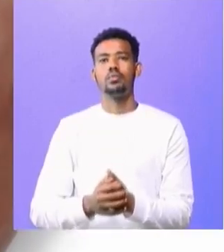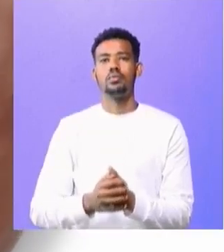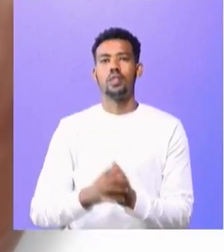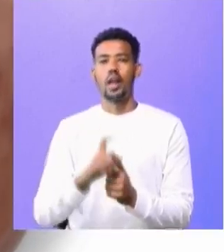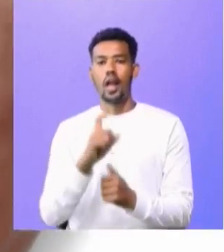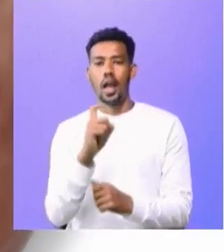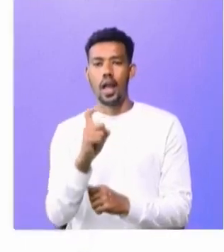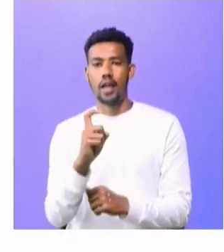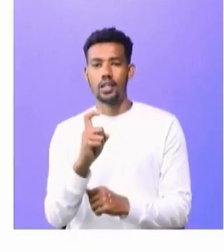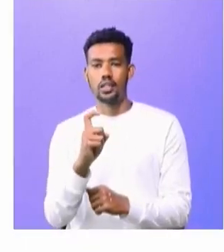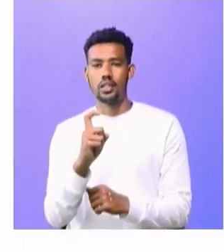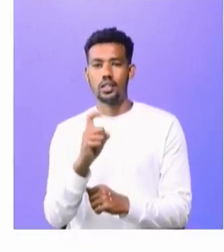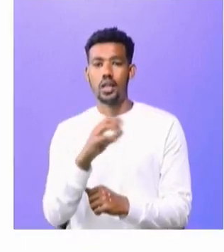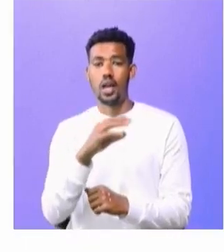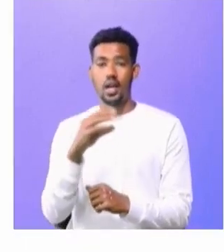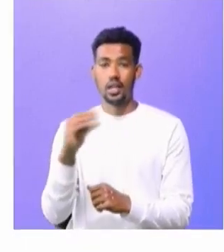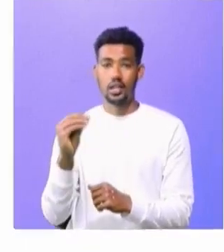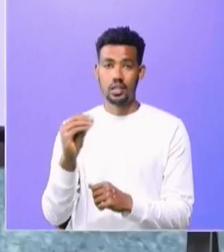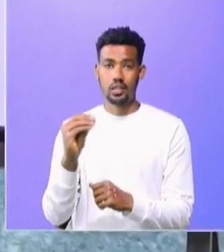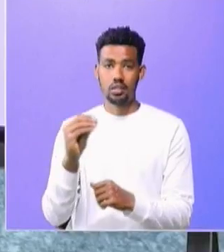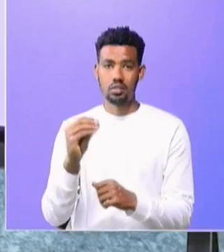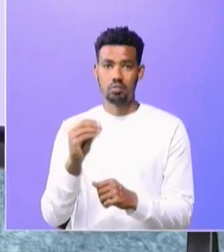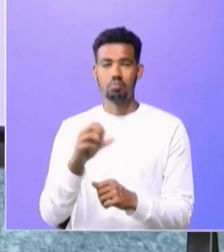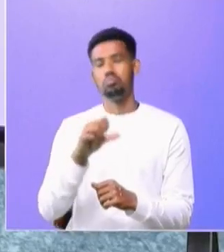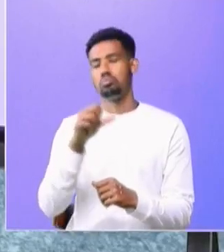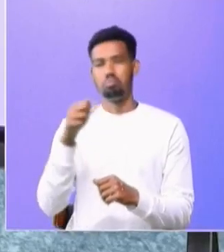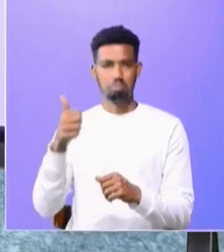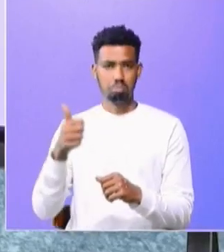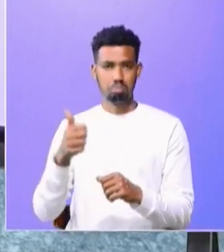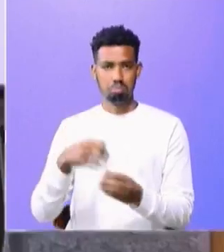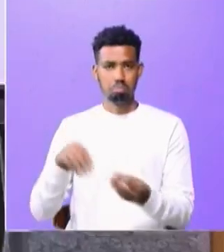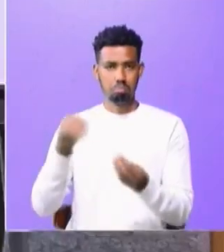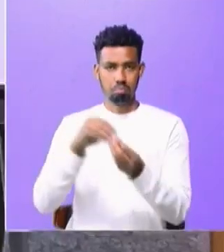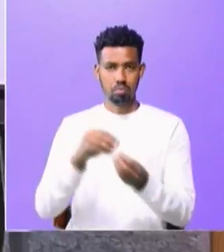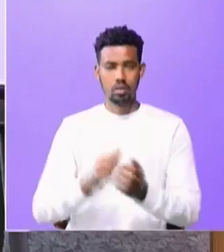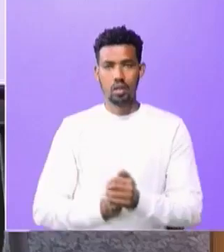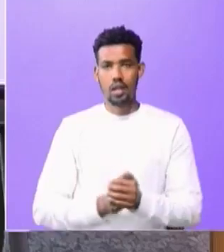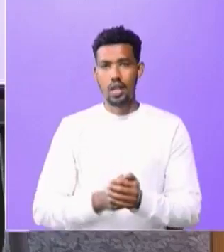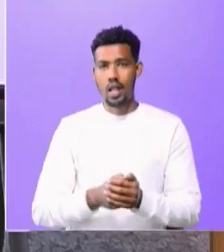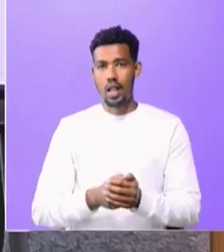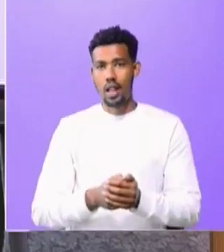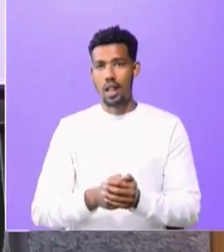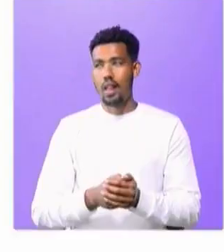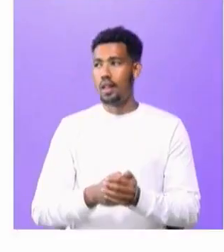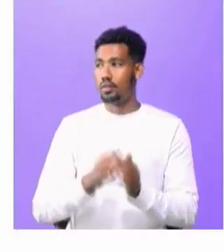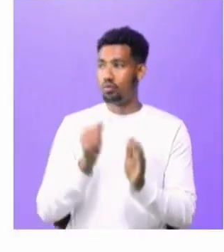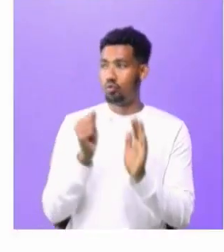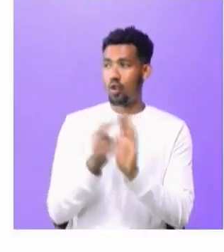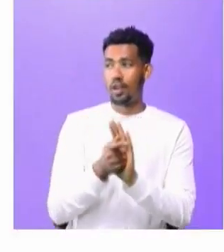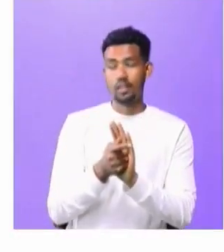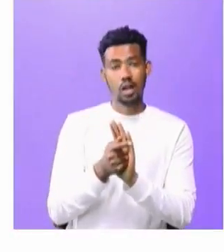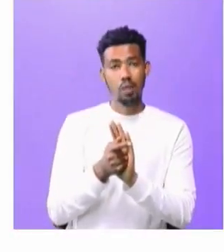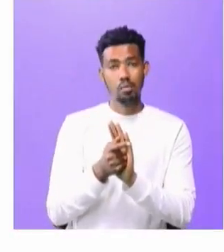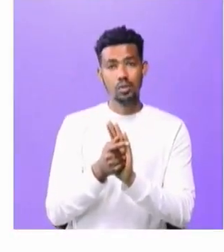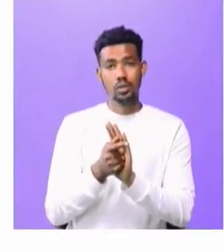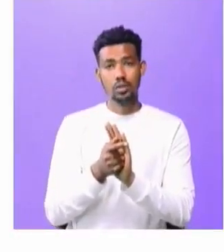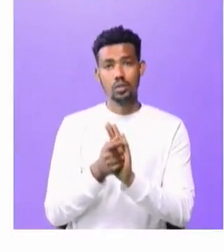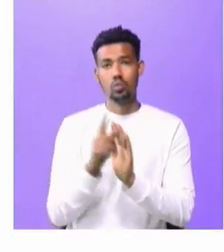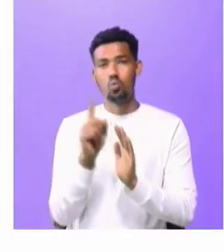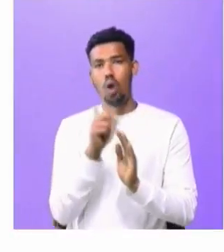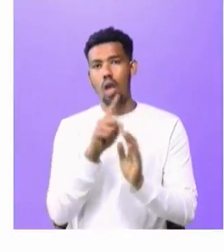x, and more. Let us use them. For example, let us say